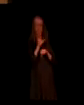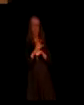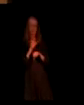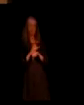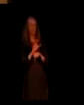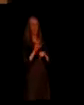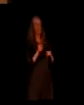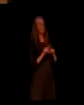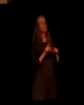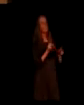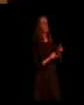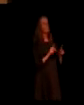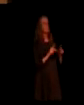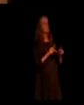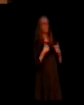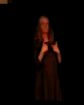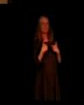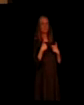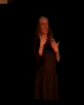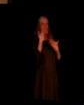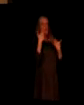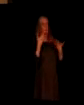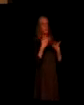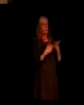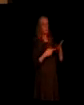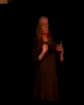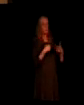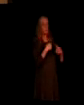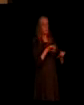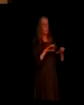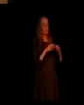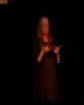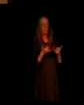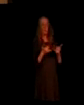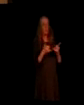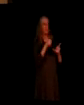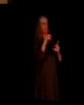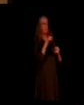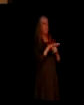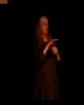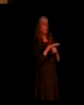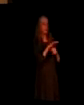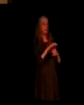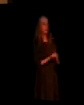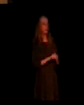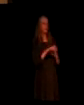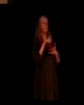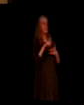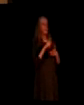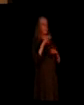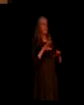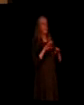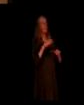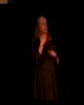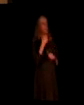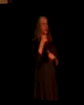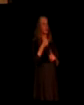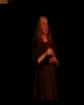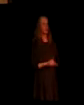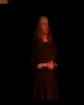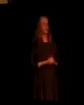know what we're going to do. At the moment, we're not doing near enough, that's for sure. And so